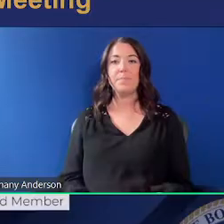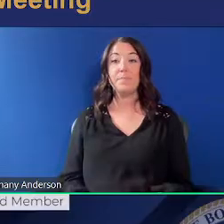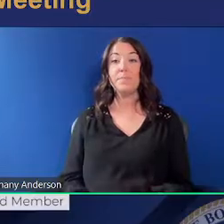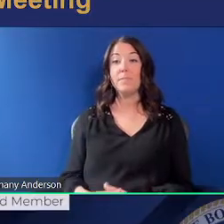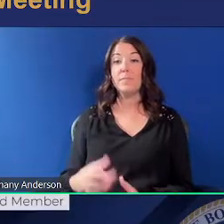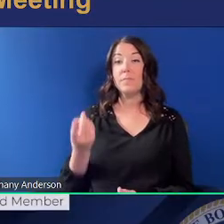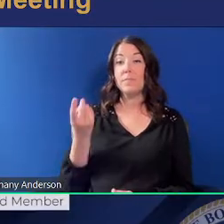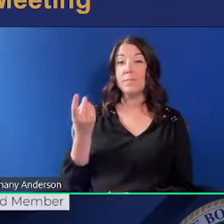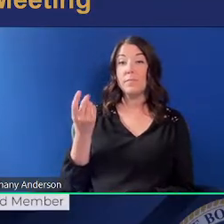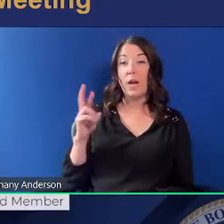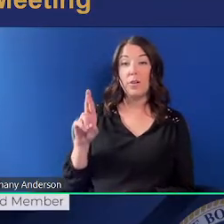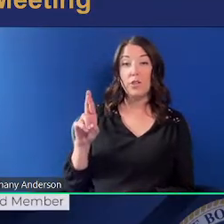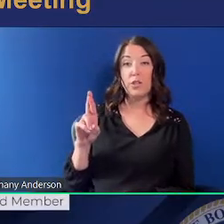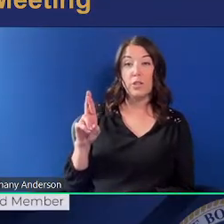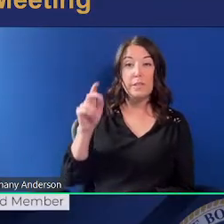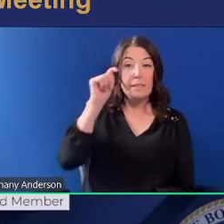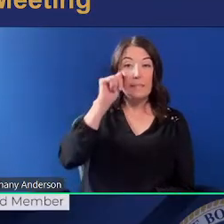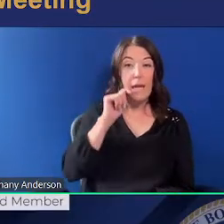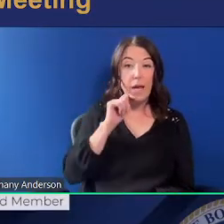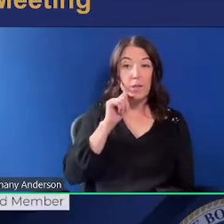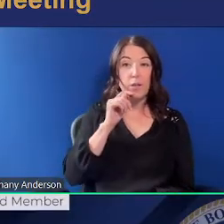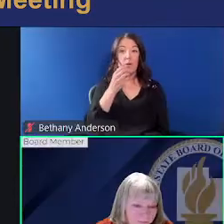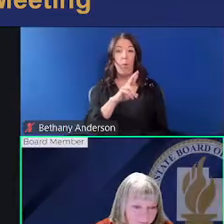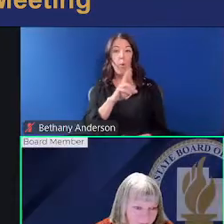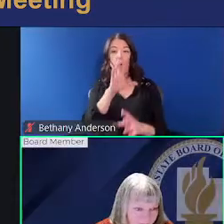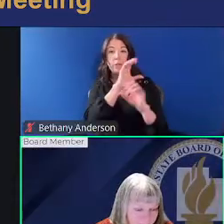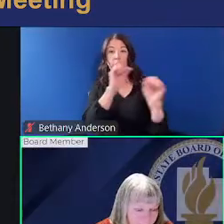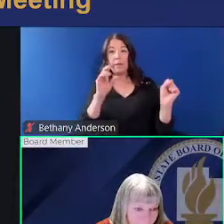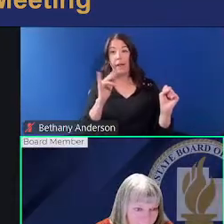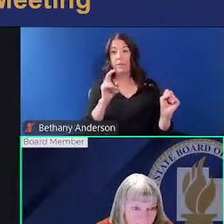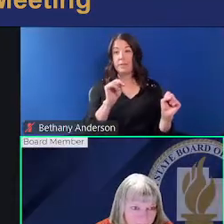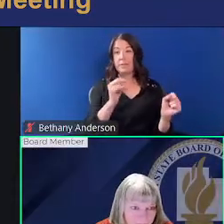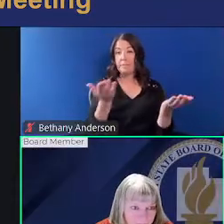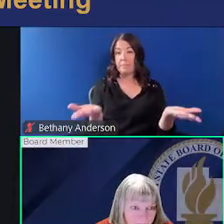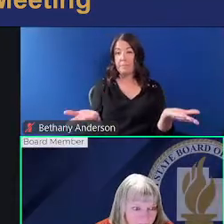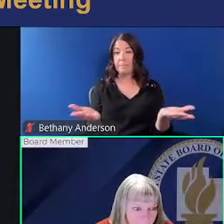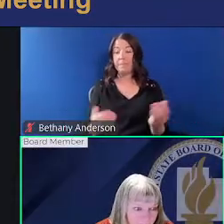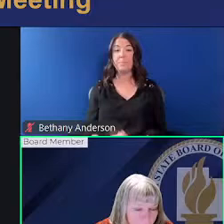Dr. Tanner or Nelson?